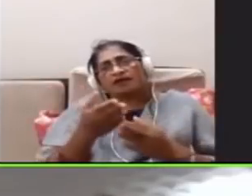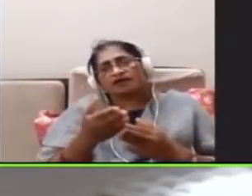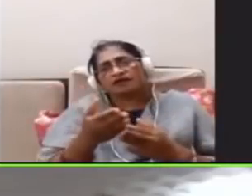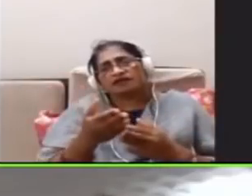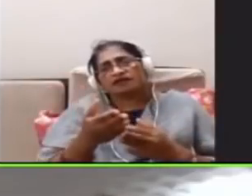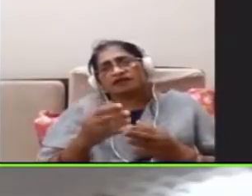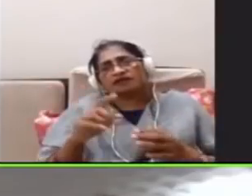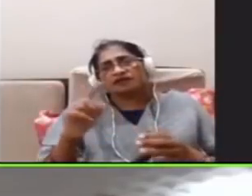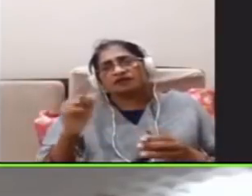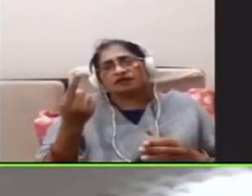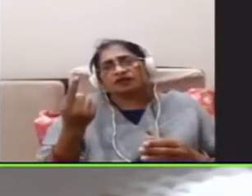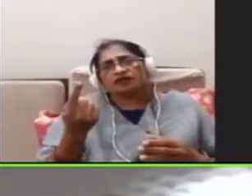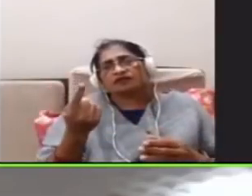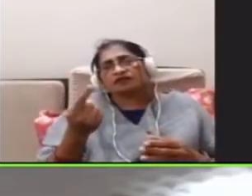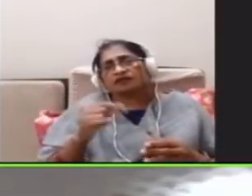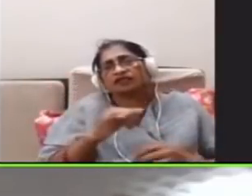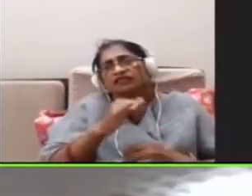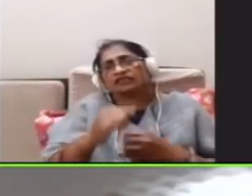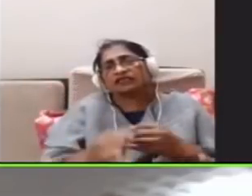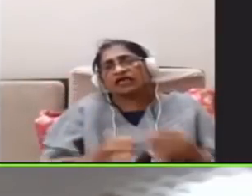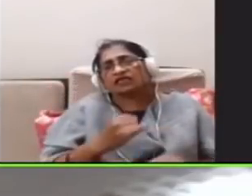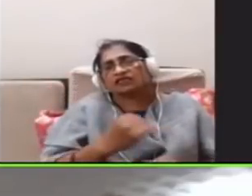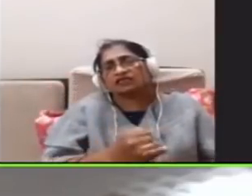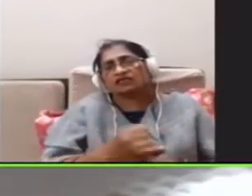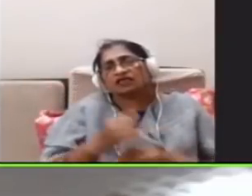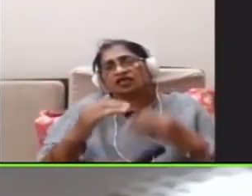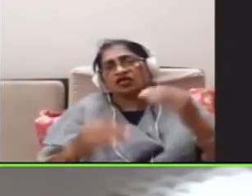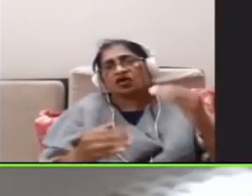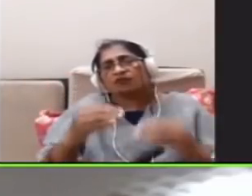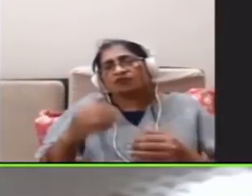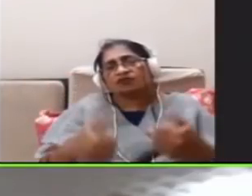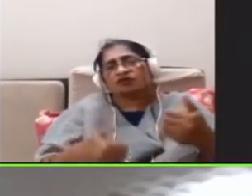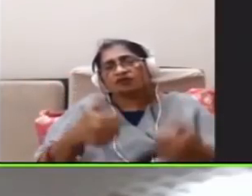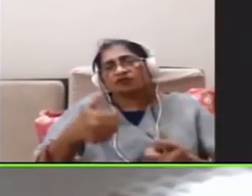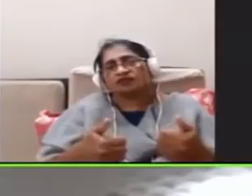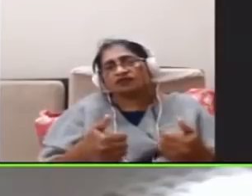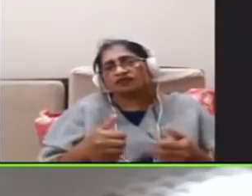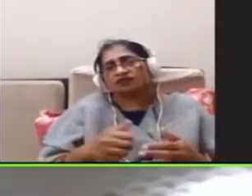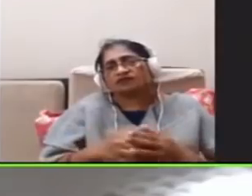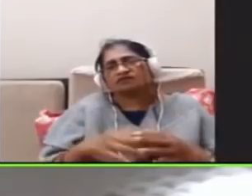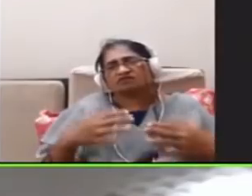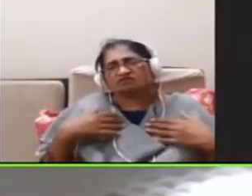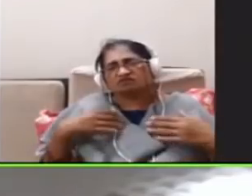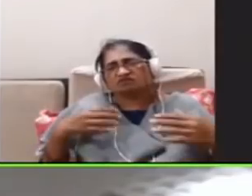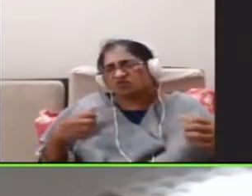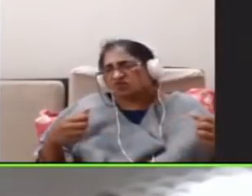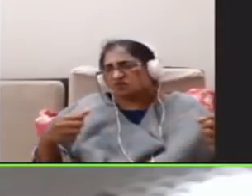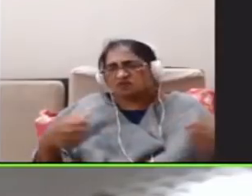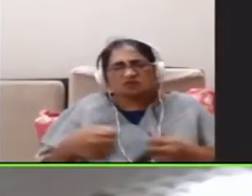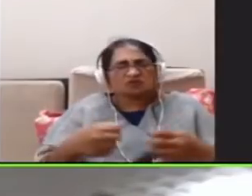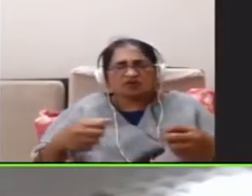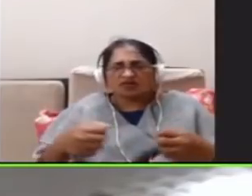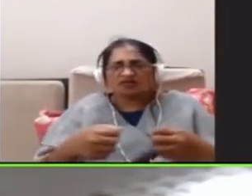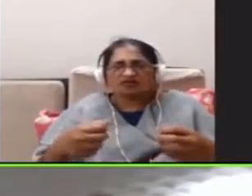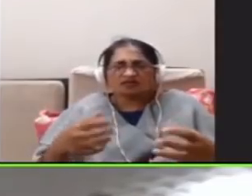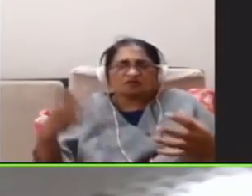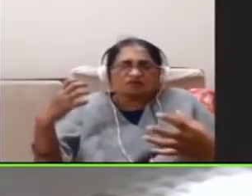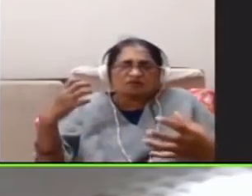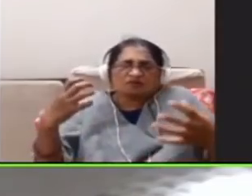first went into international competition, I found it a real struggle to find a club or a